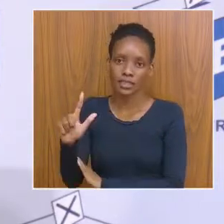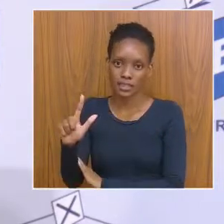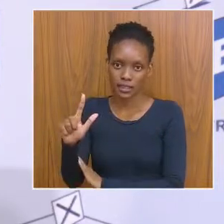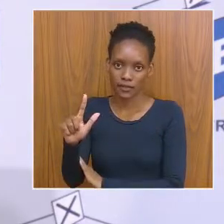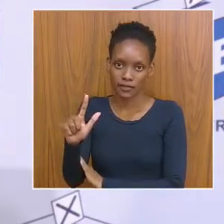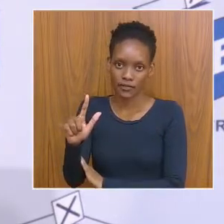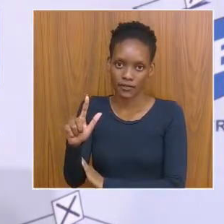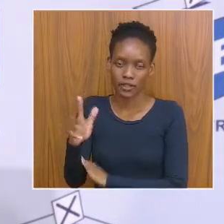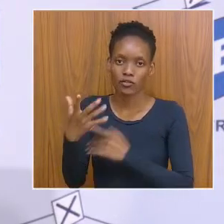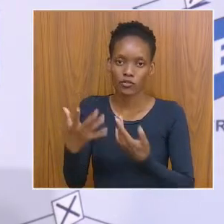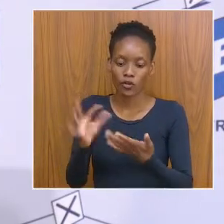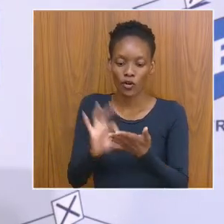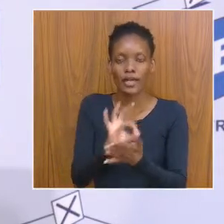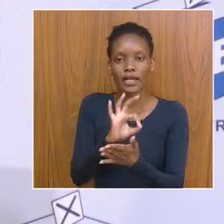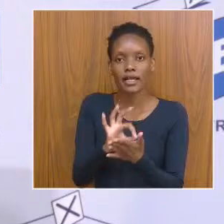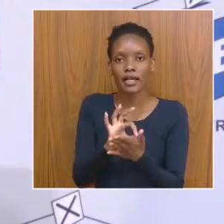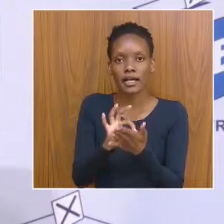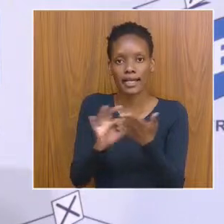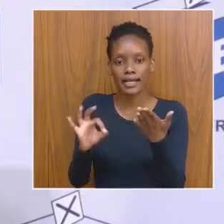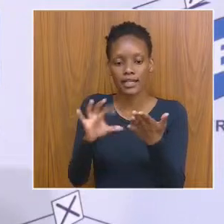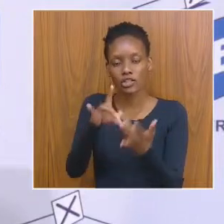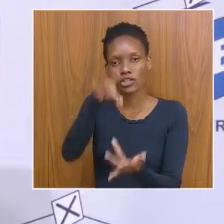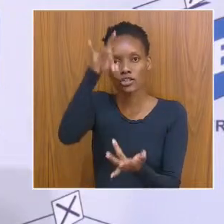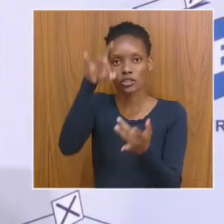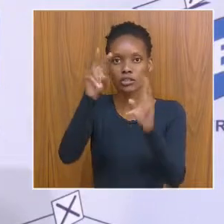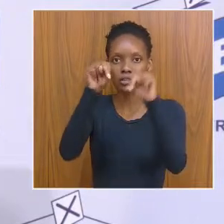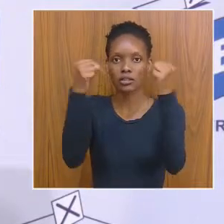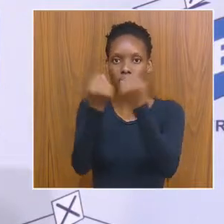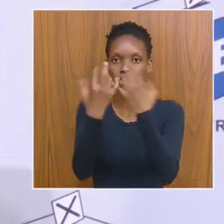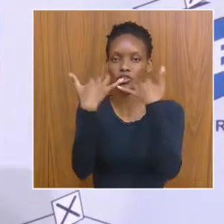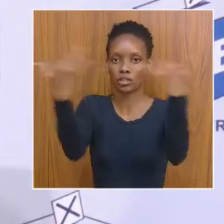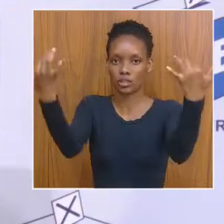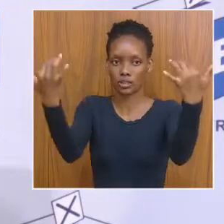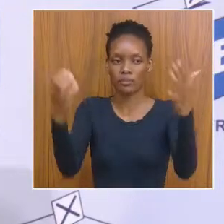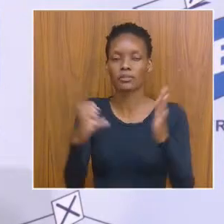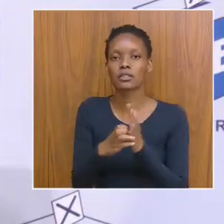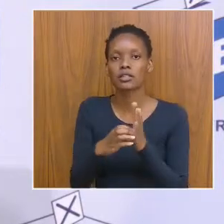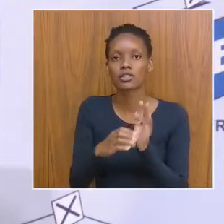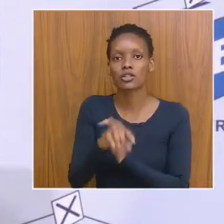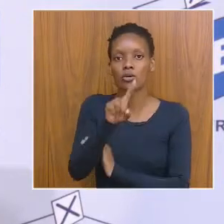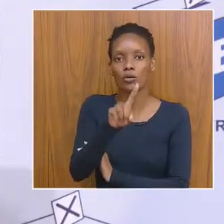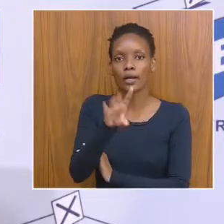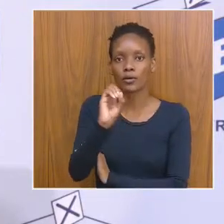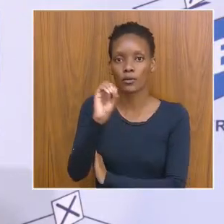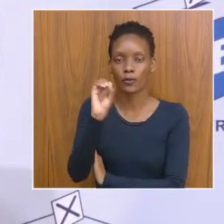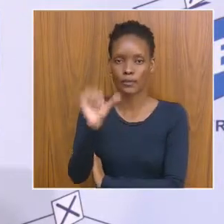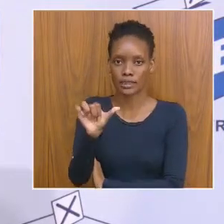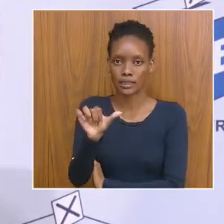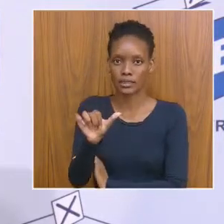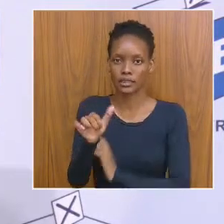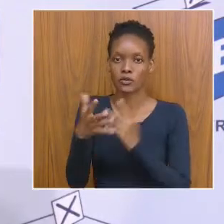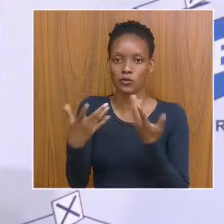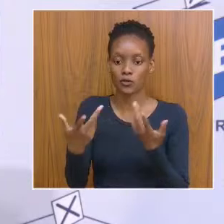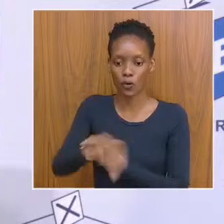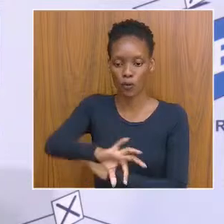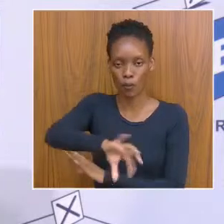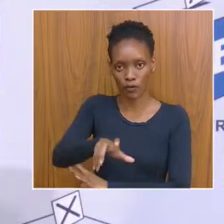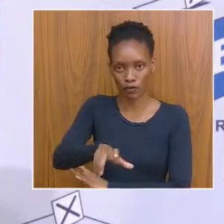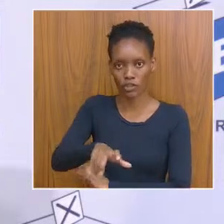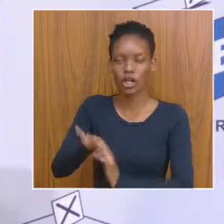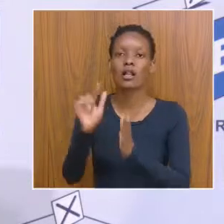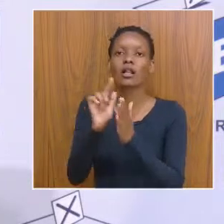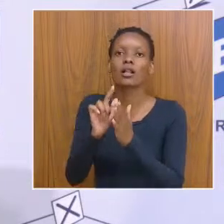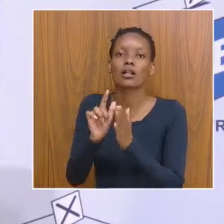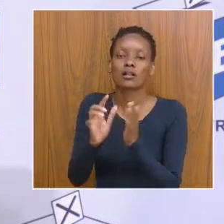the election of the National Assembly and Section 106 for the elections of the provincial